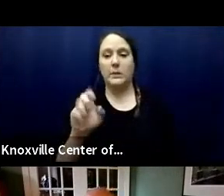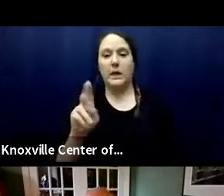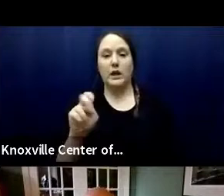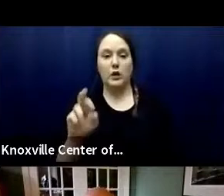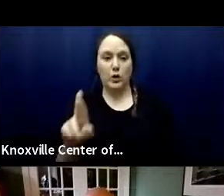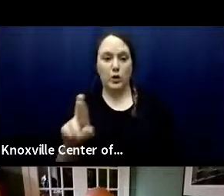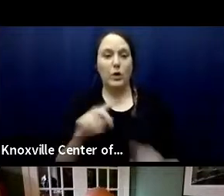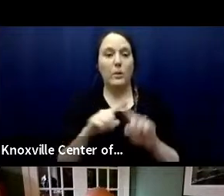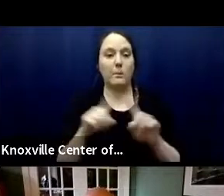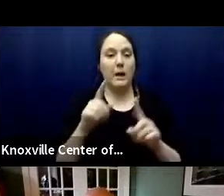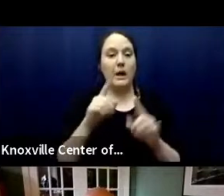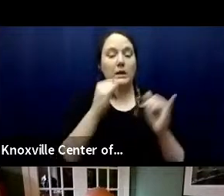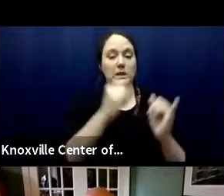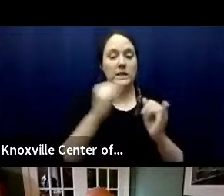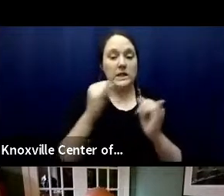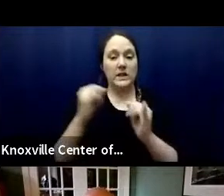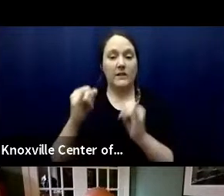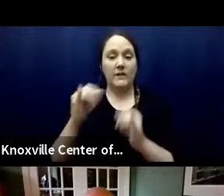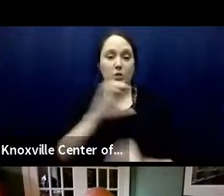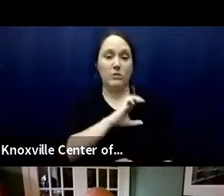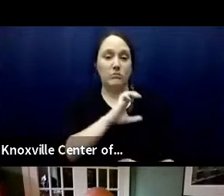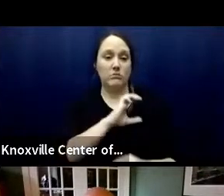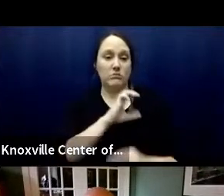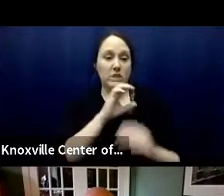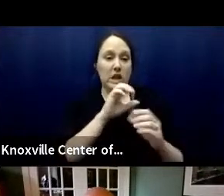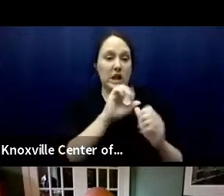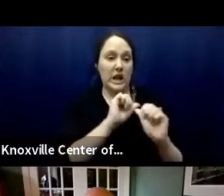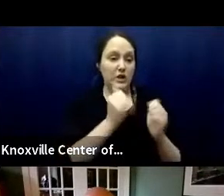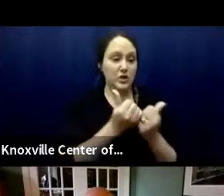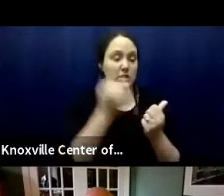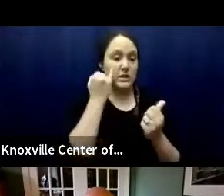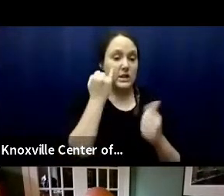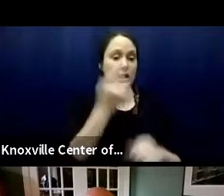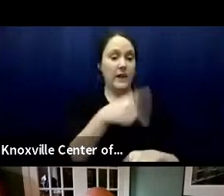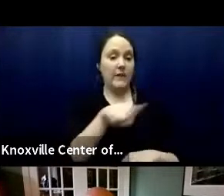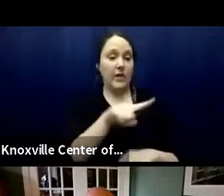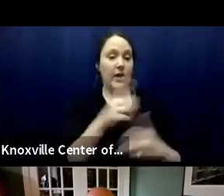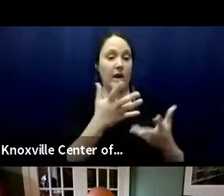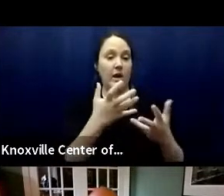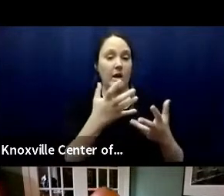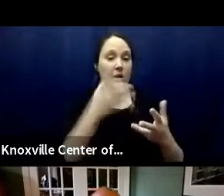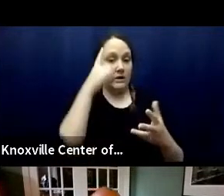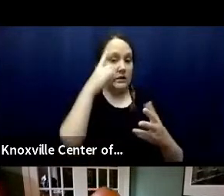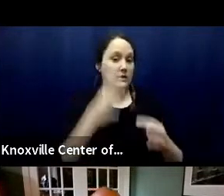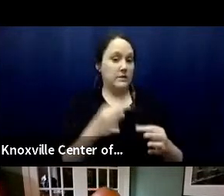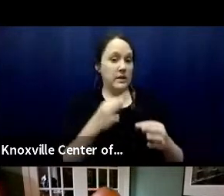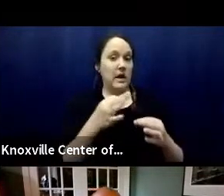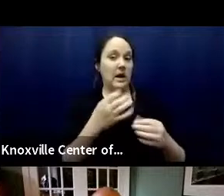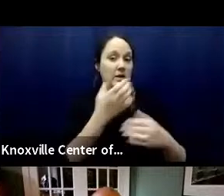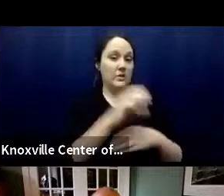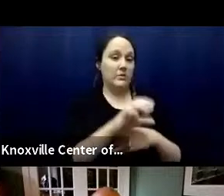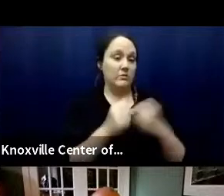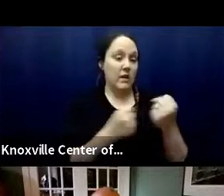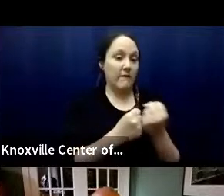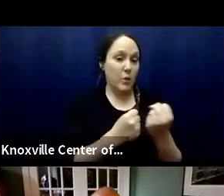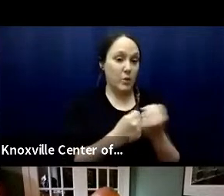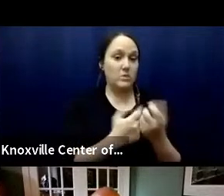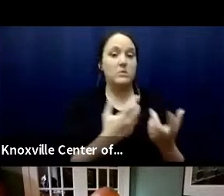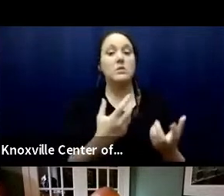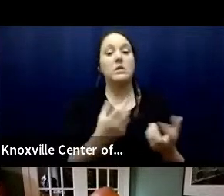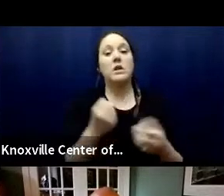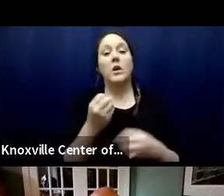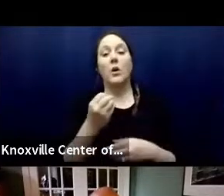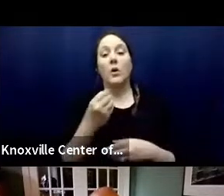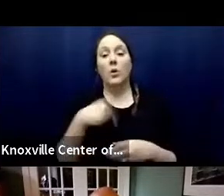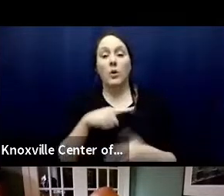each individual law enforcement agency as to whether or not they choose to enforce. What we're talking about,